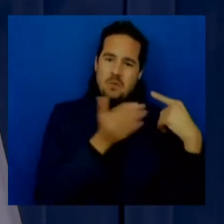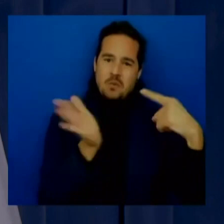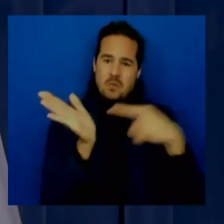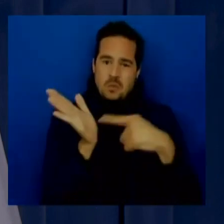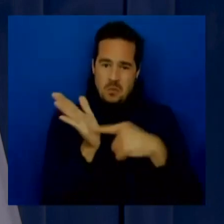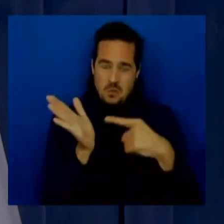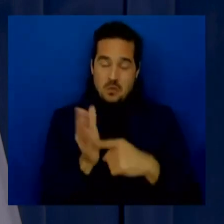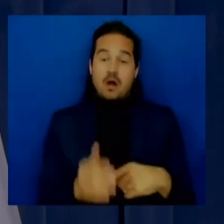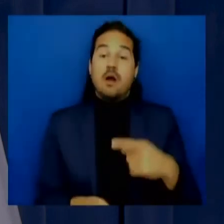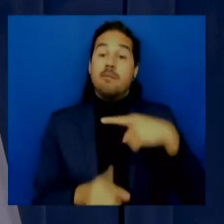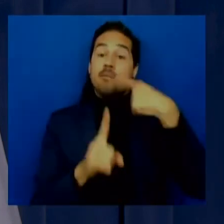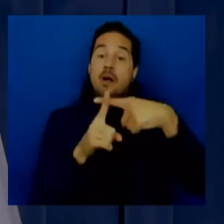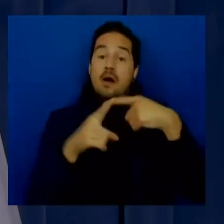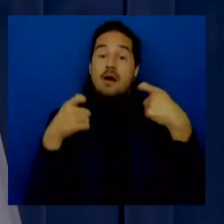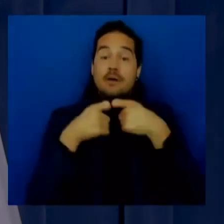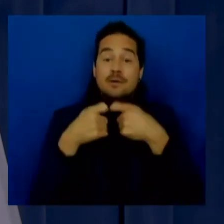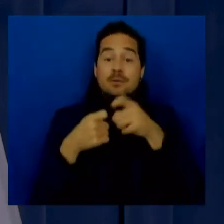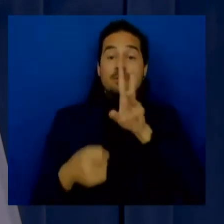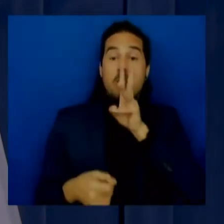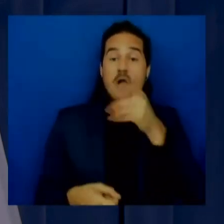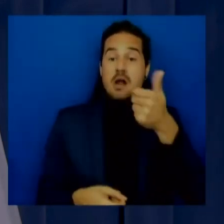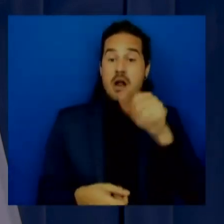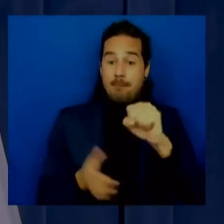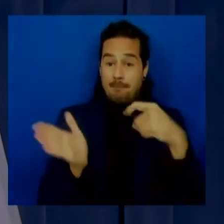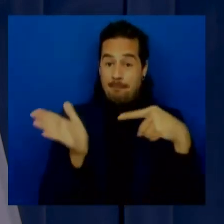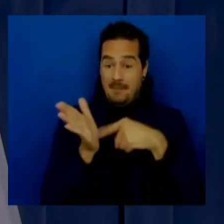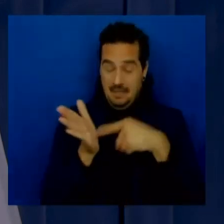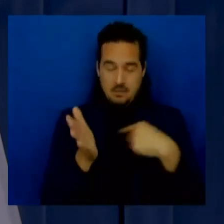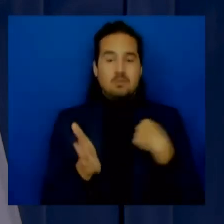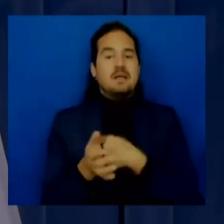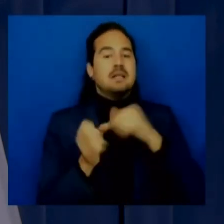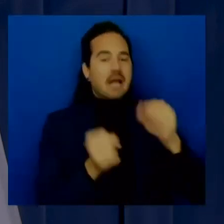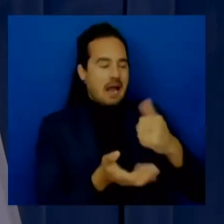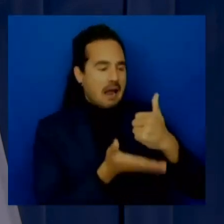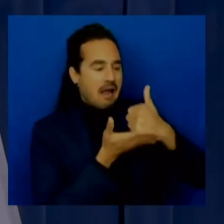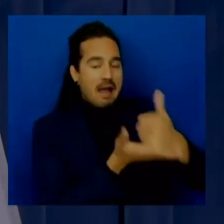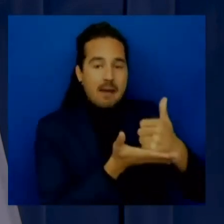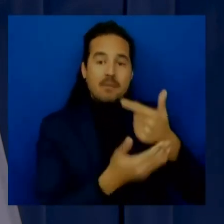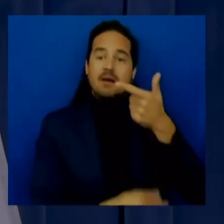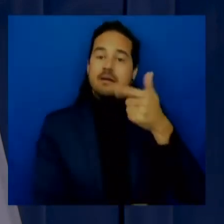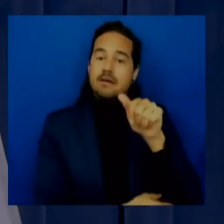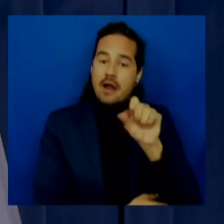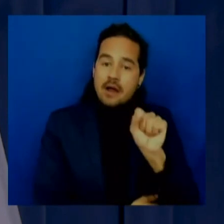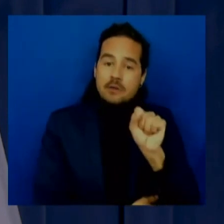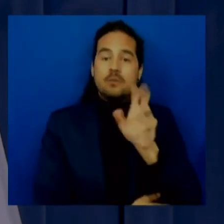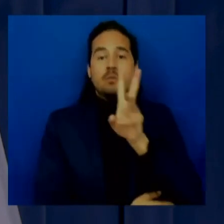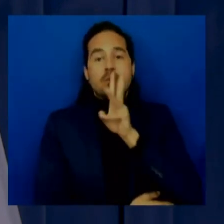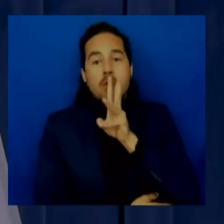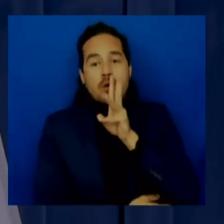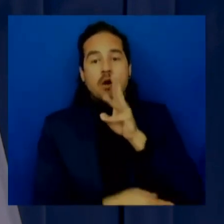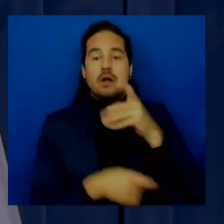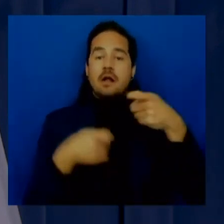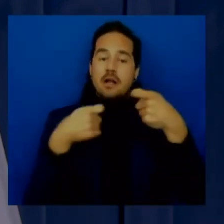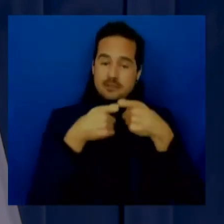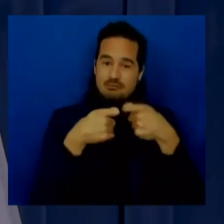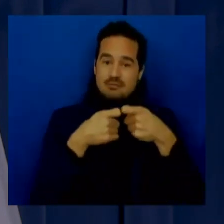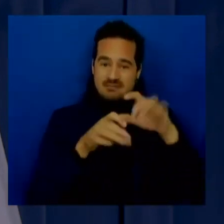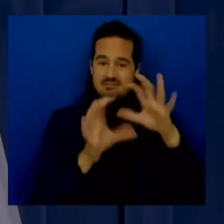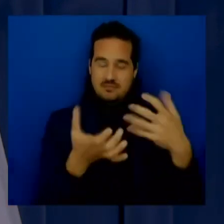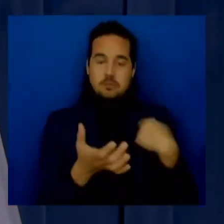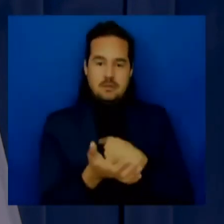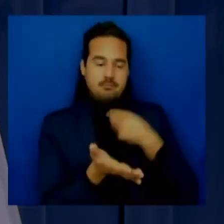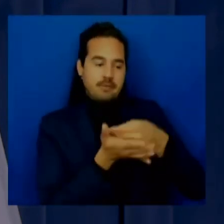related issues, electricity, and obviously water. So this is a really important step forward. And I